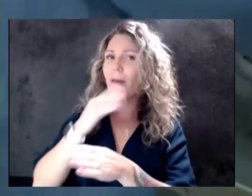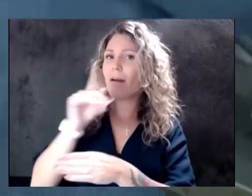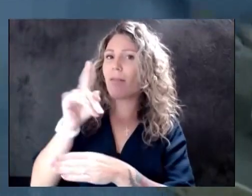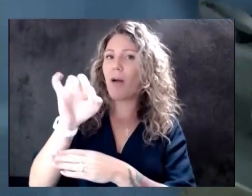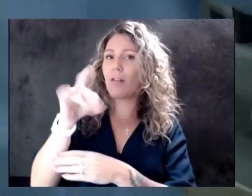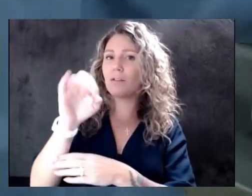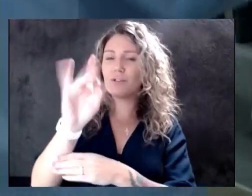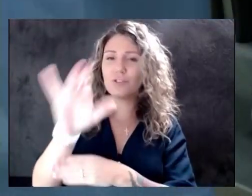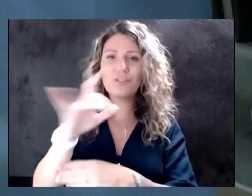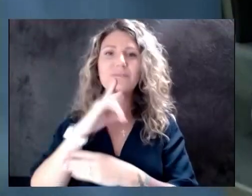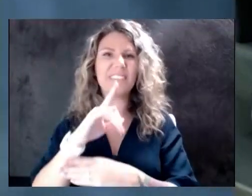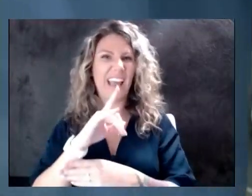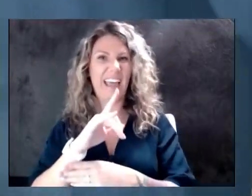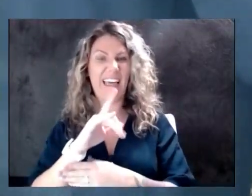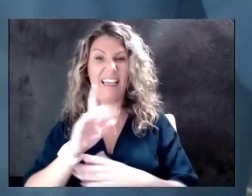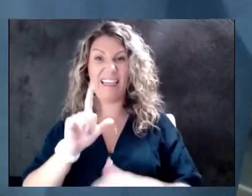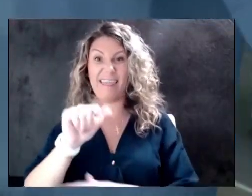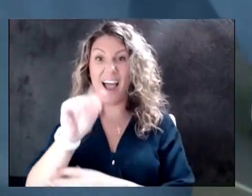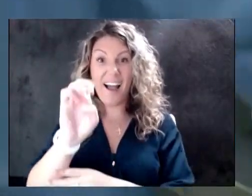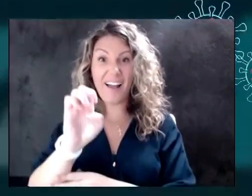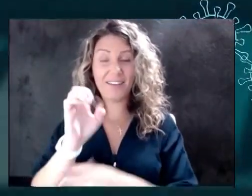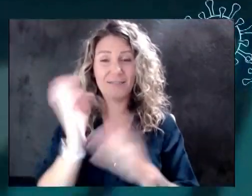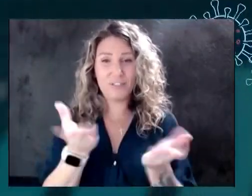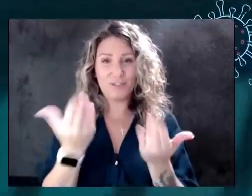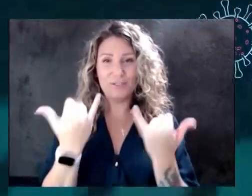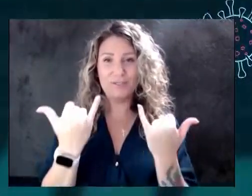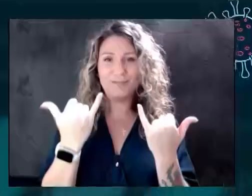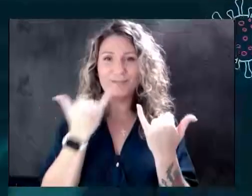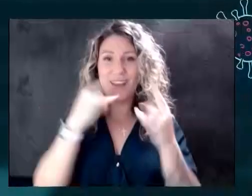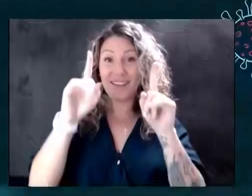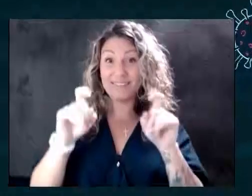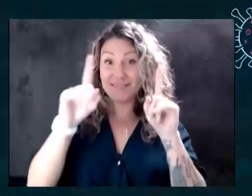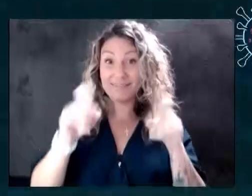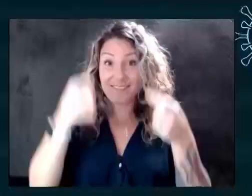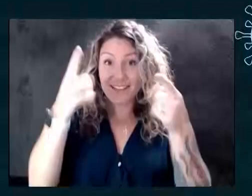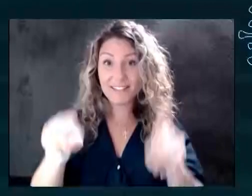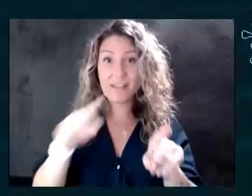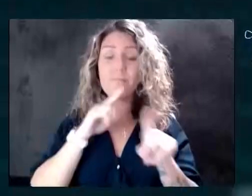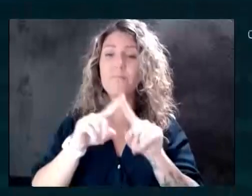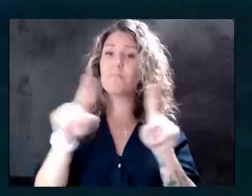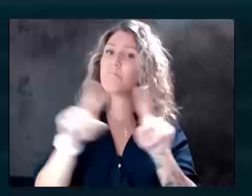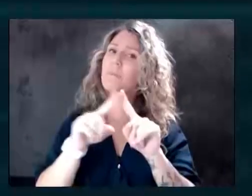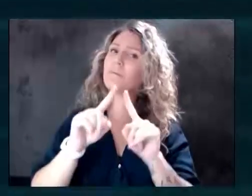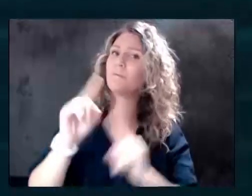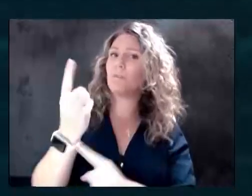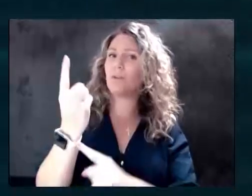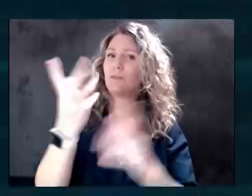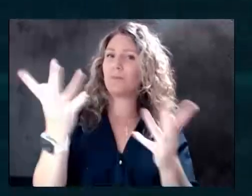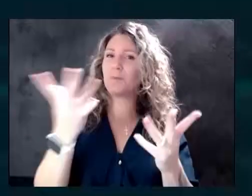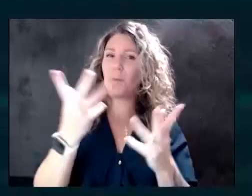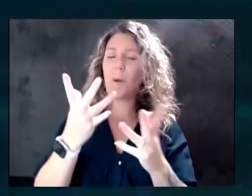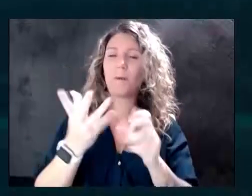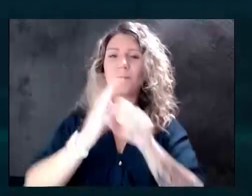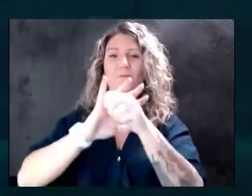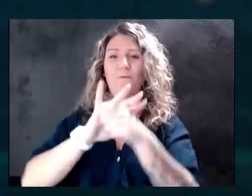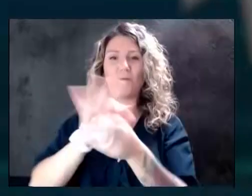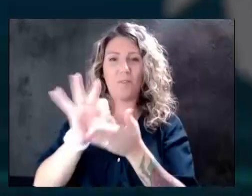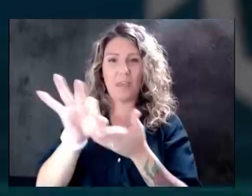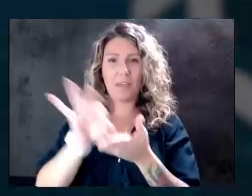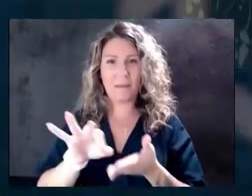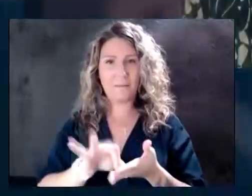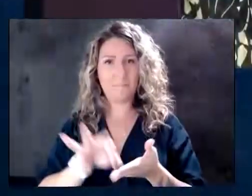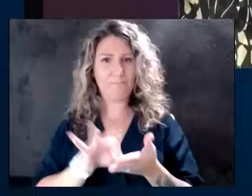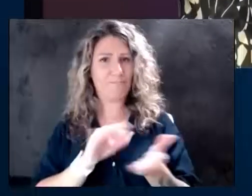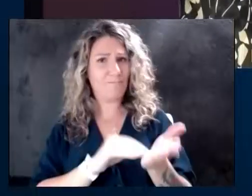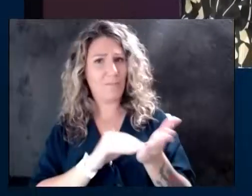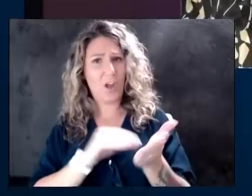the set. So stay tuned for that. But first, let's get to our COVID count with Dr. Dana Hawkinson. How are you? Good morning to you. You know, everybody's exhausted.